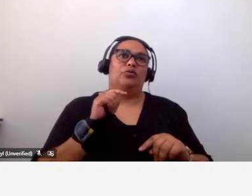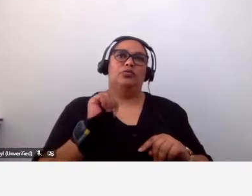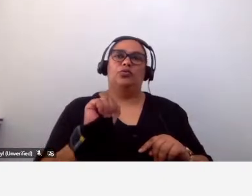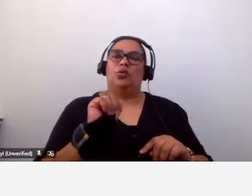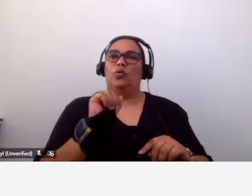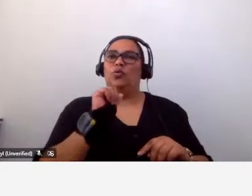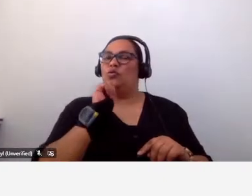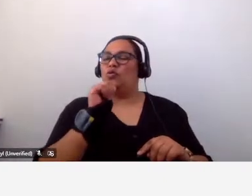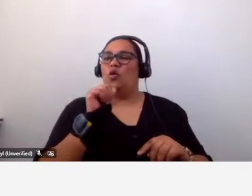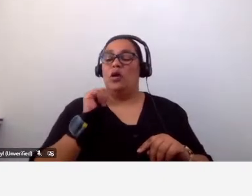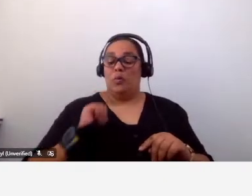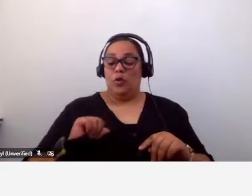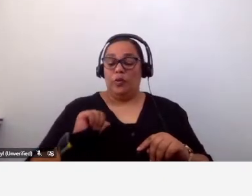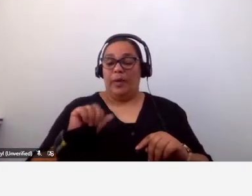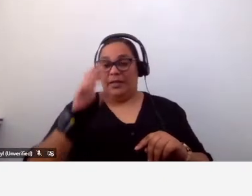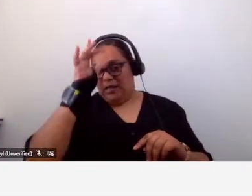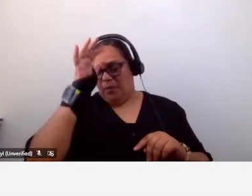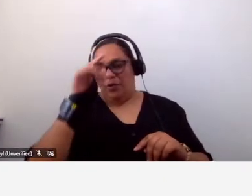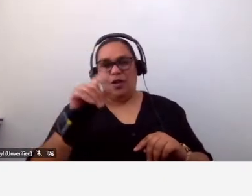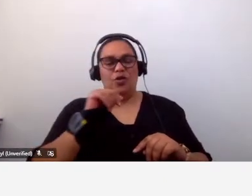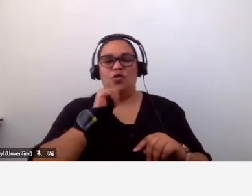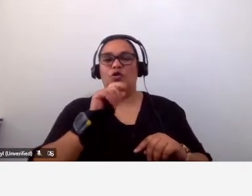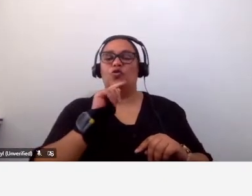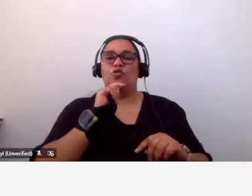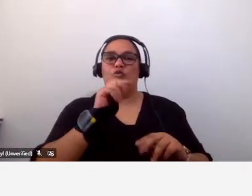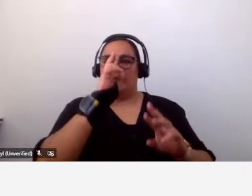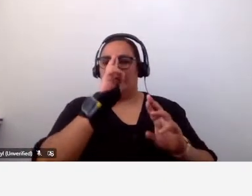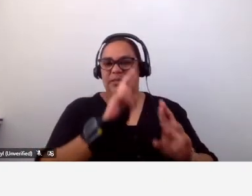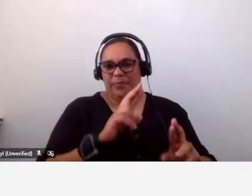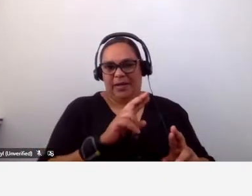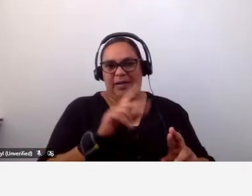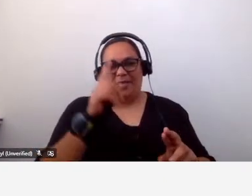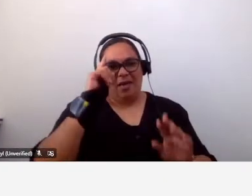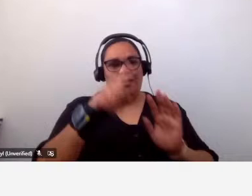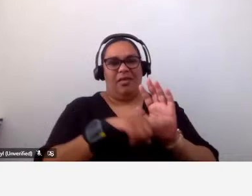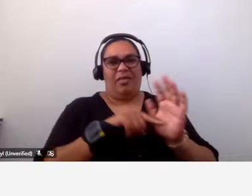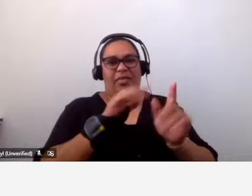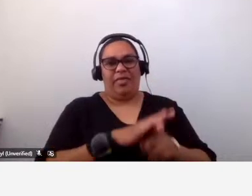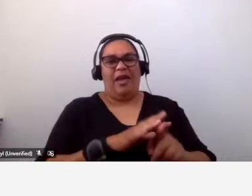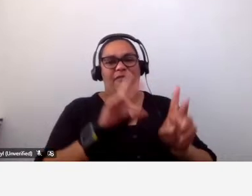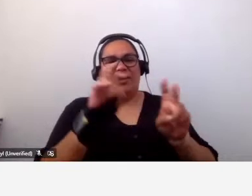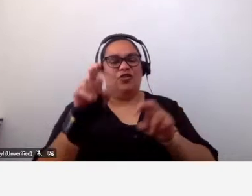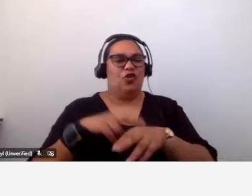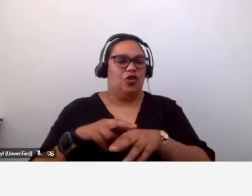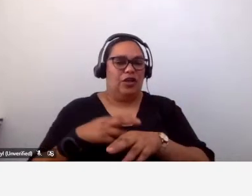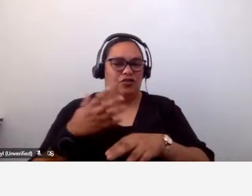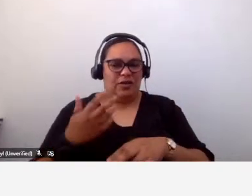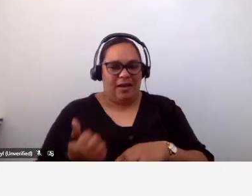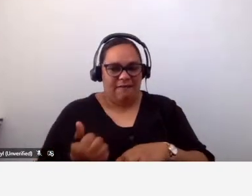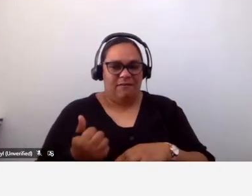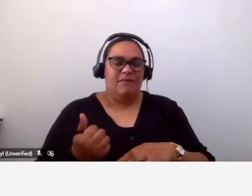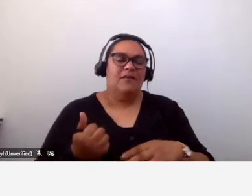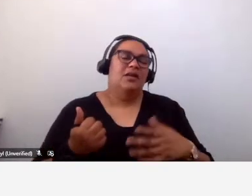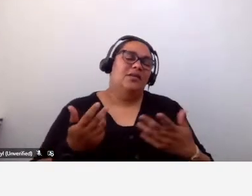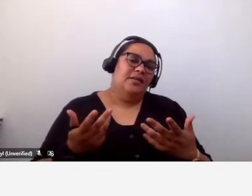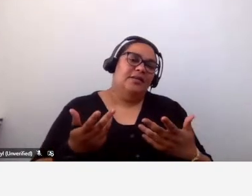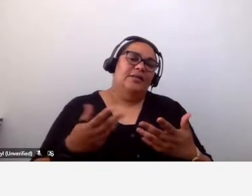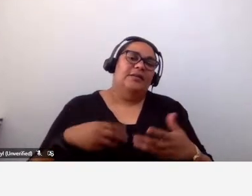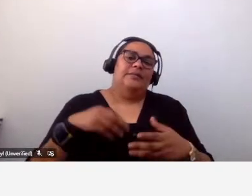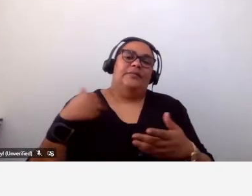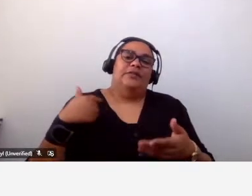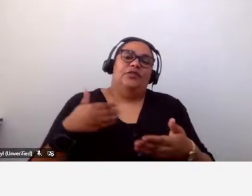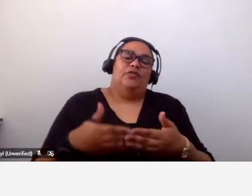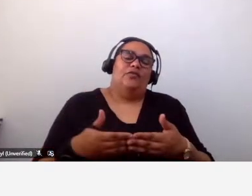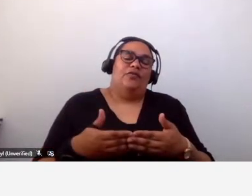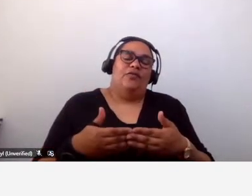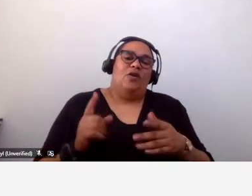respecting, is undermining. There are issues of racism, let me say so, and then in as far